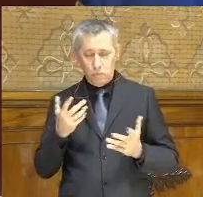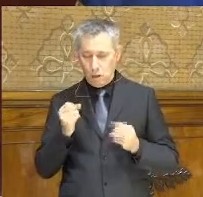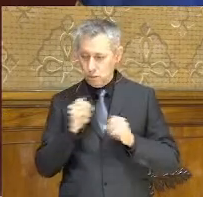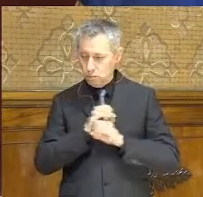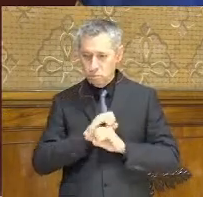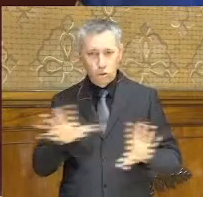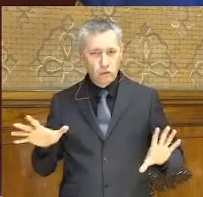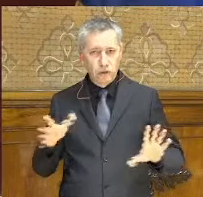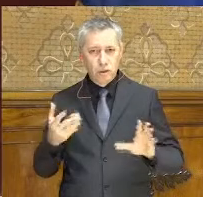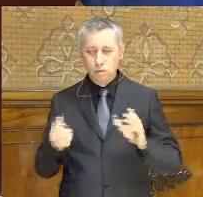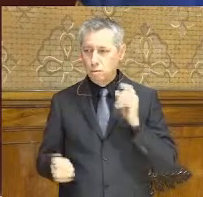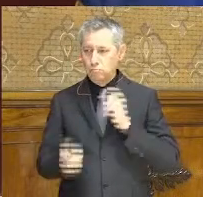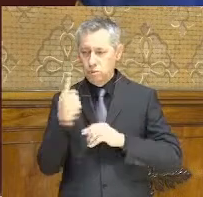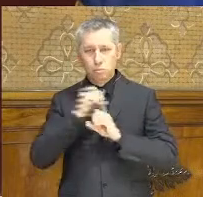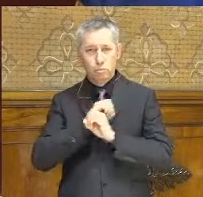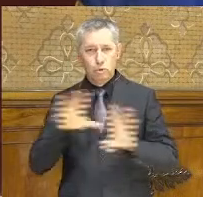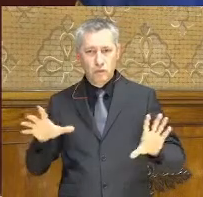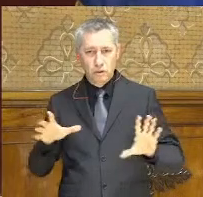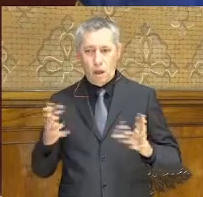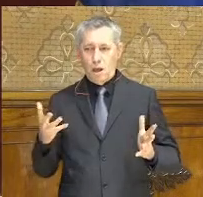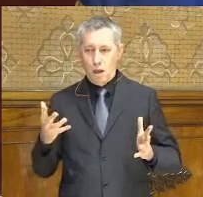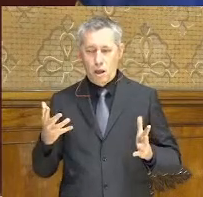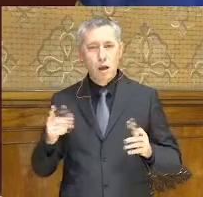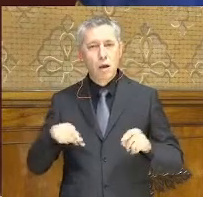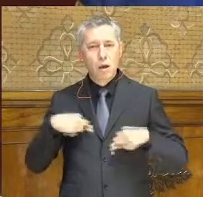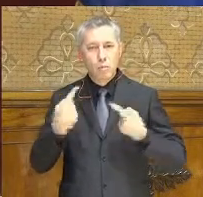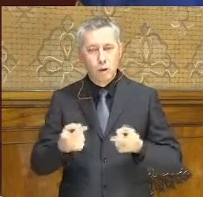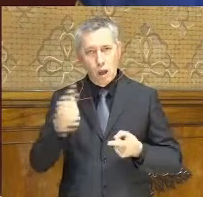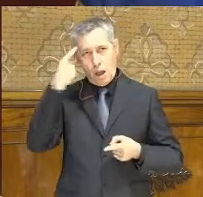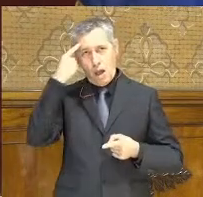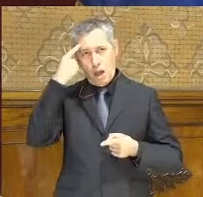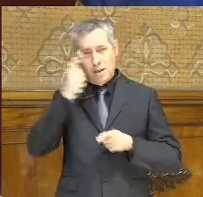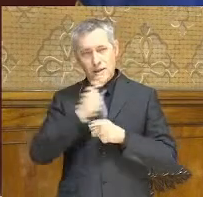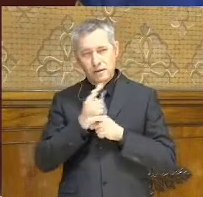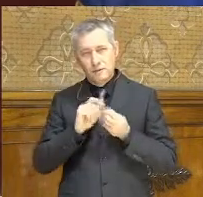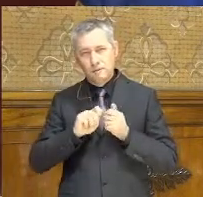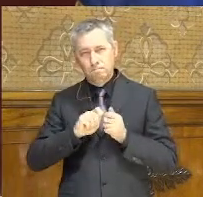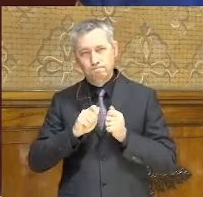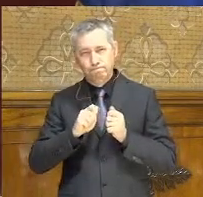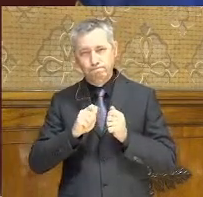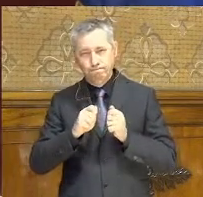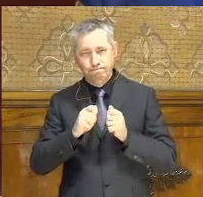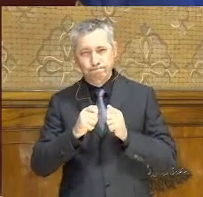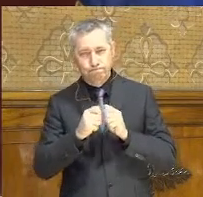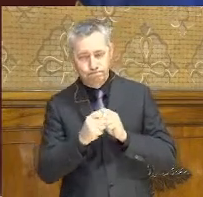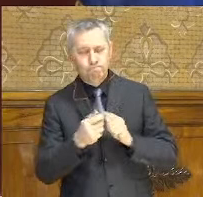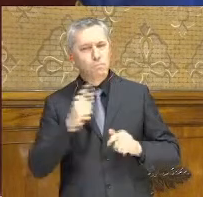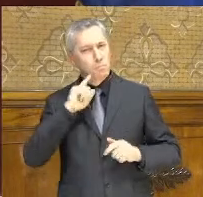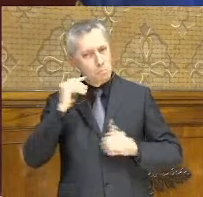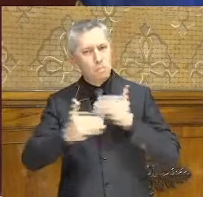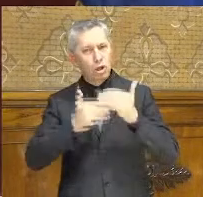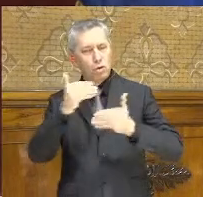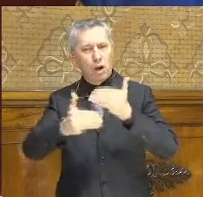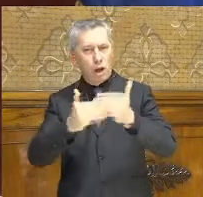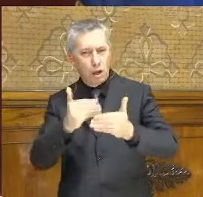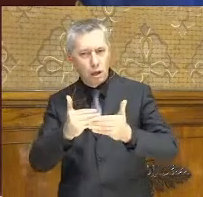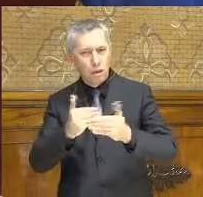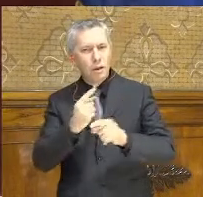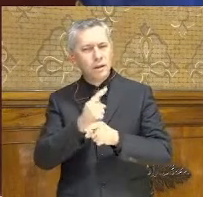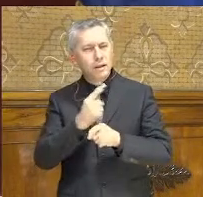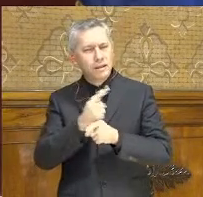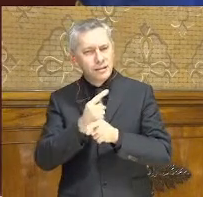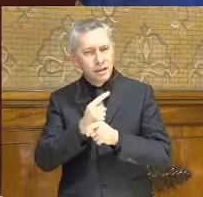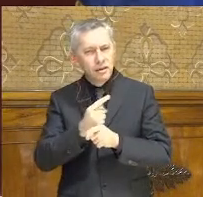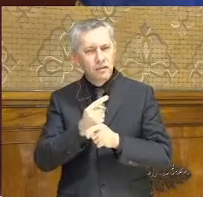and then giving you the opportunity to recover and right yourself, making yourself ethically upright,